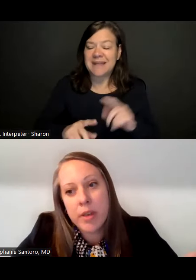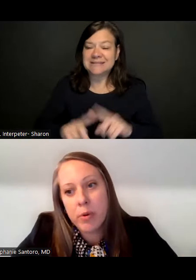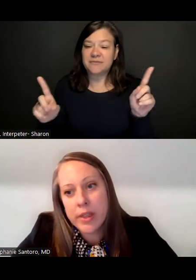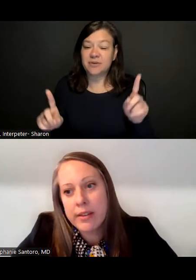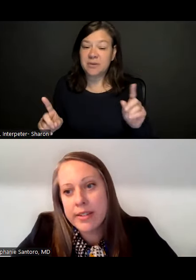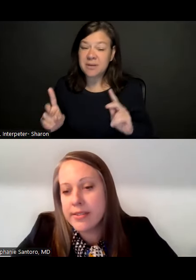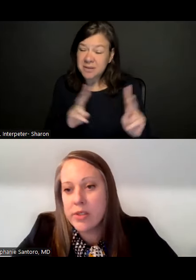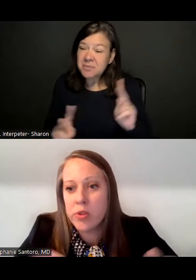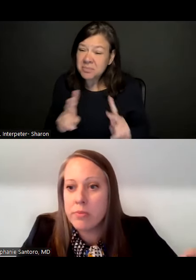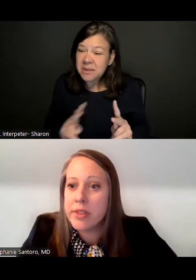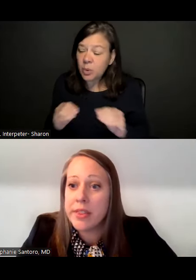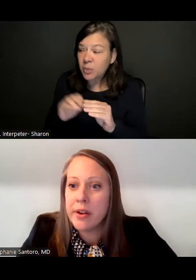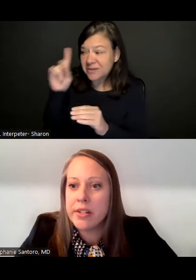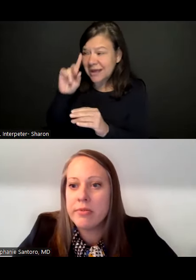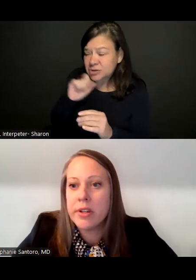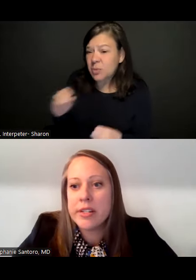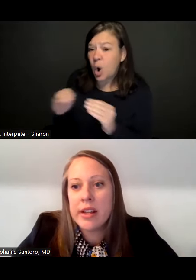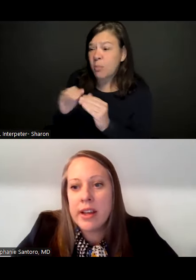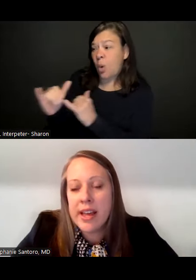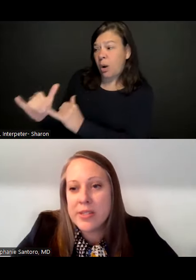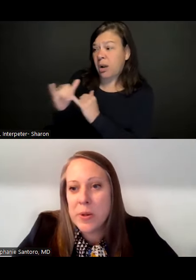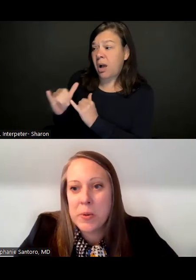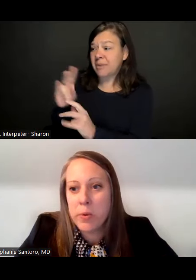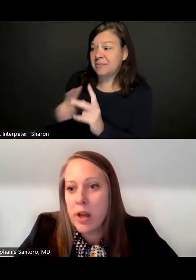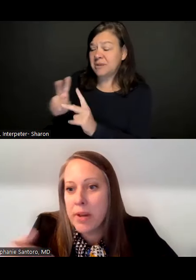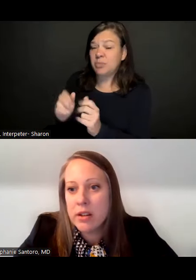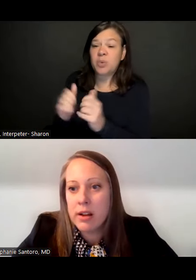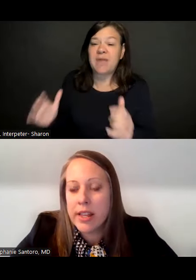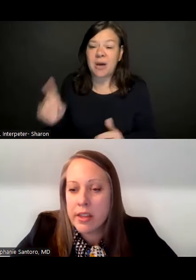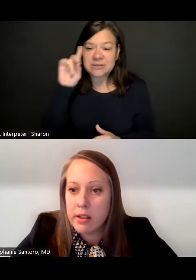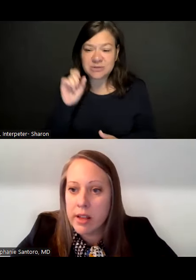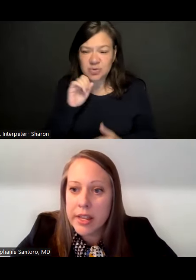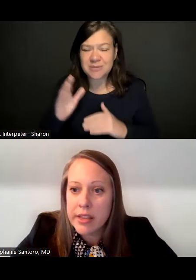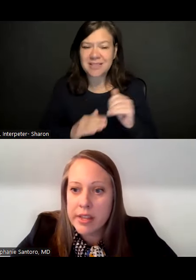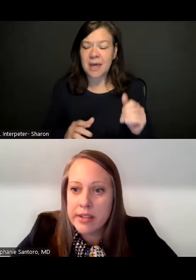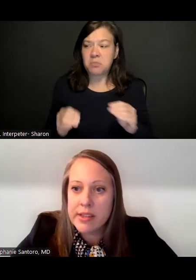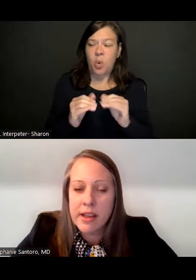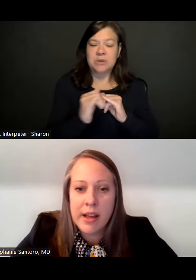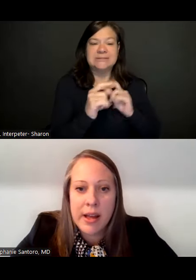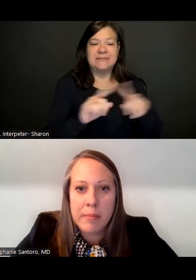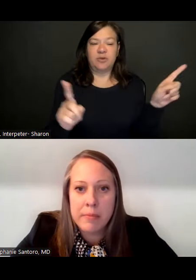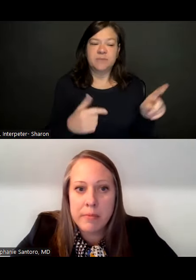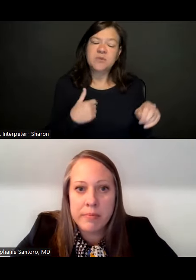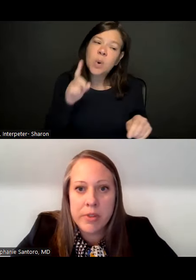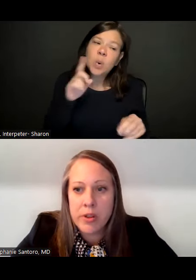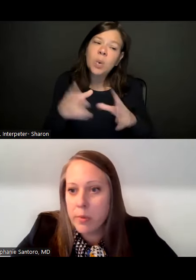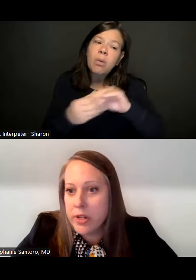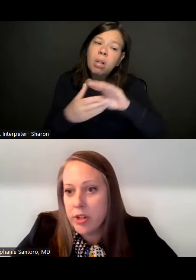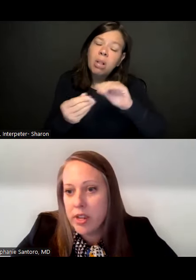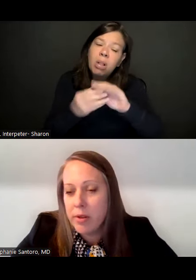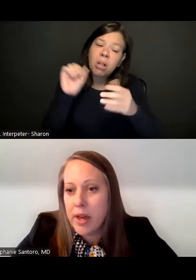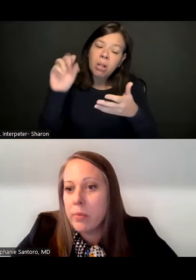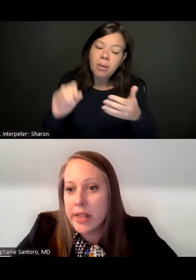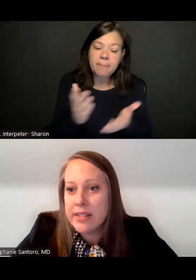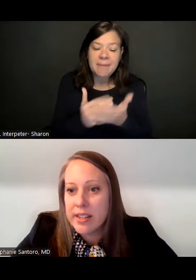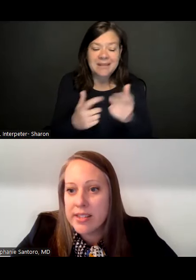alike people without Down syndrome than they are different. And so throughout my talk, I think a lot of the things, that we should